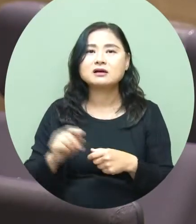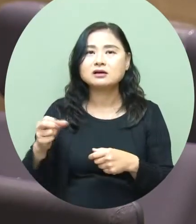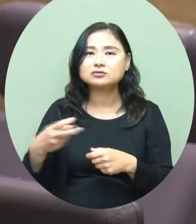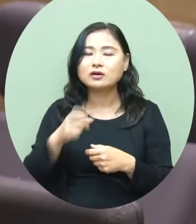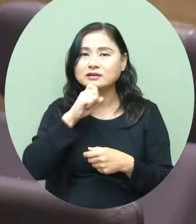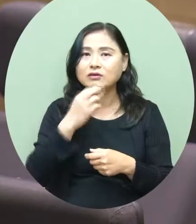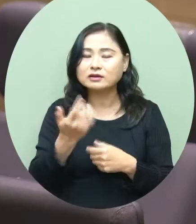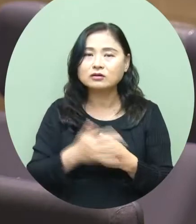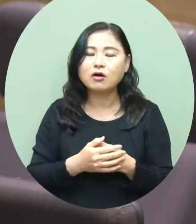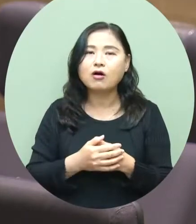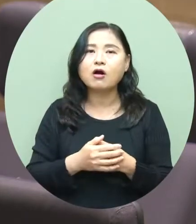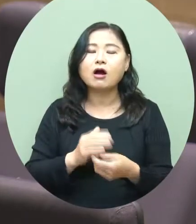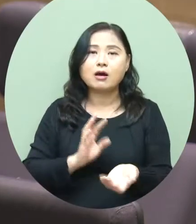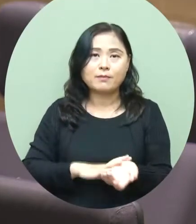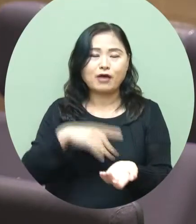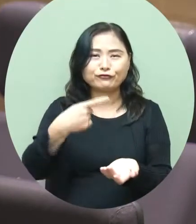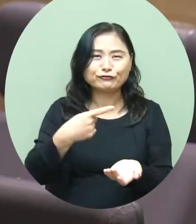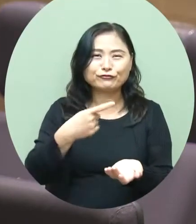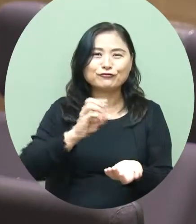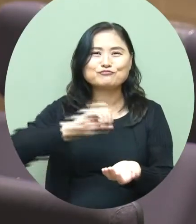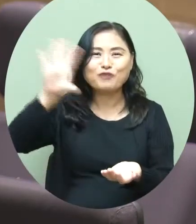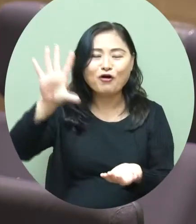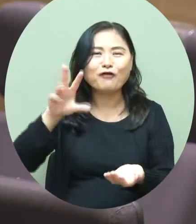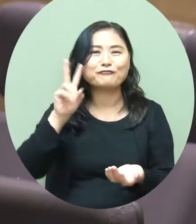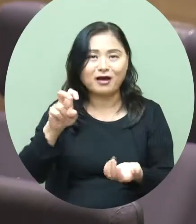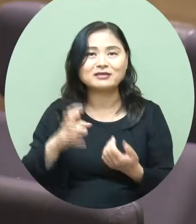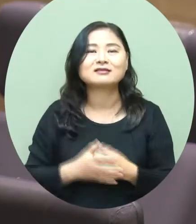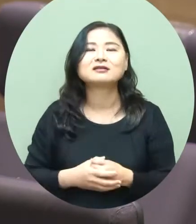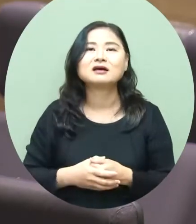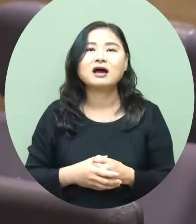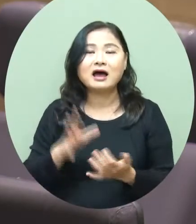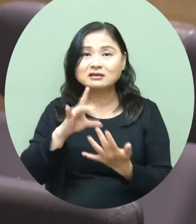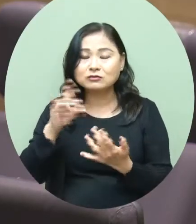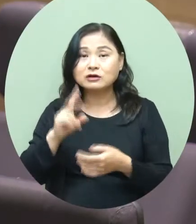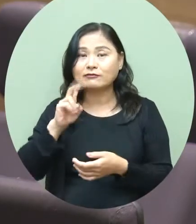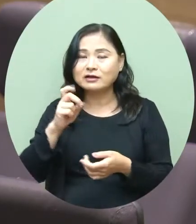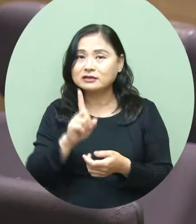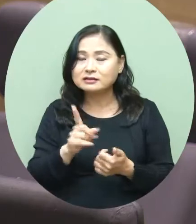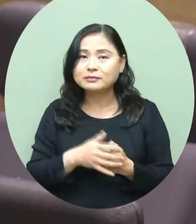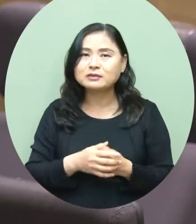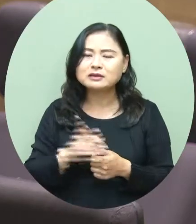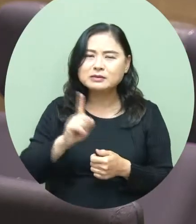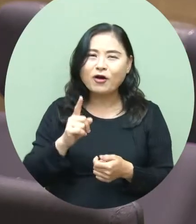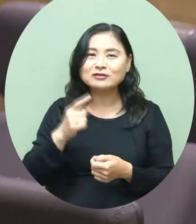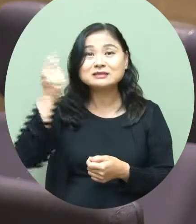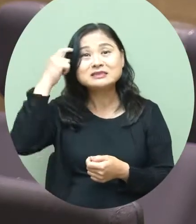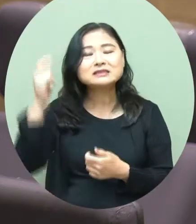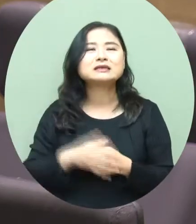many cases of the cases with symptoms? How many are silent carriers? And how many have reported